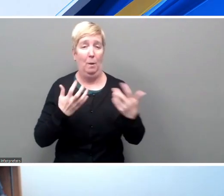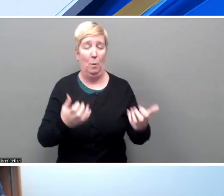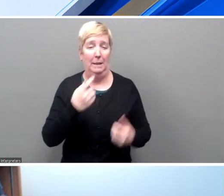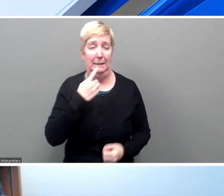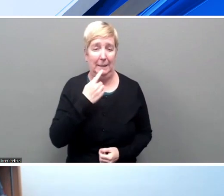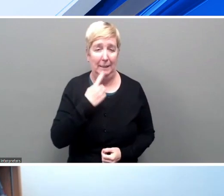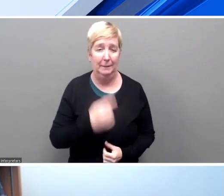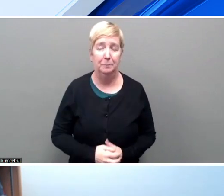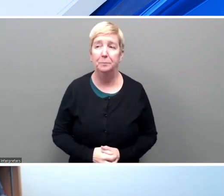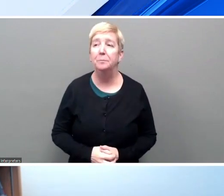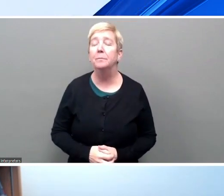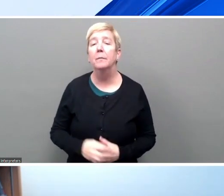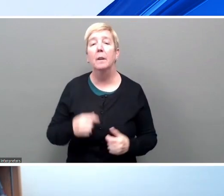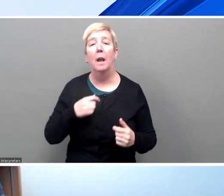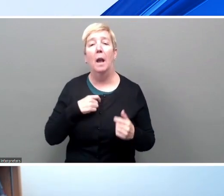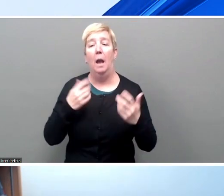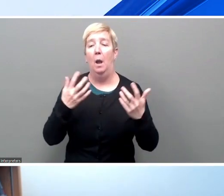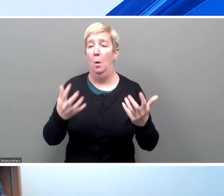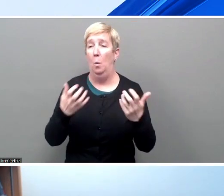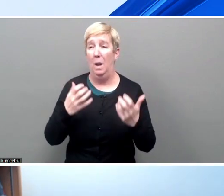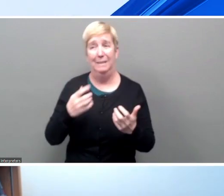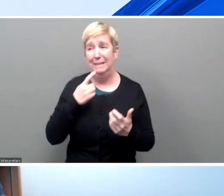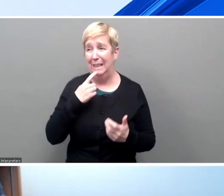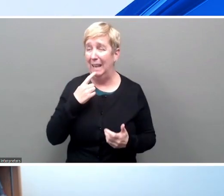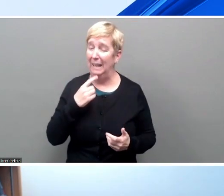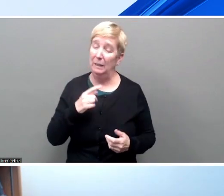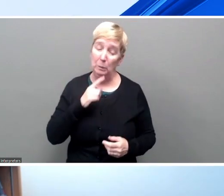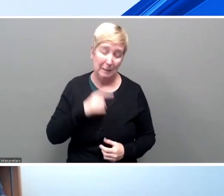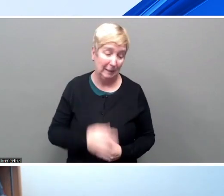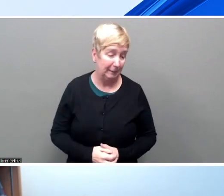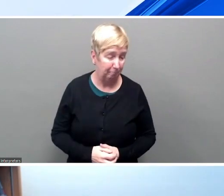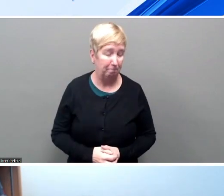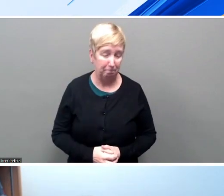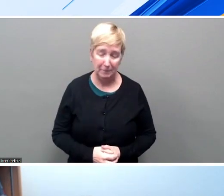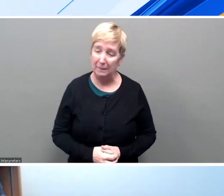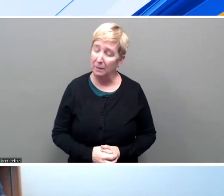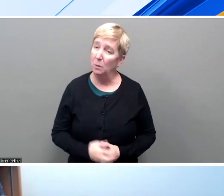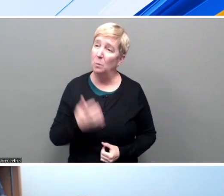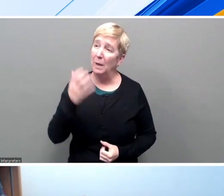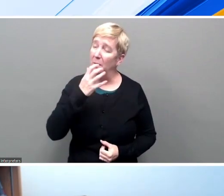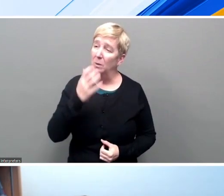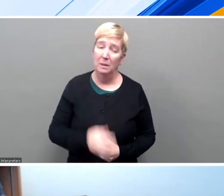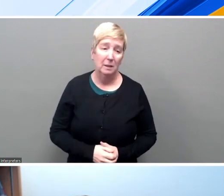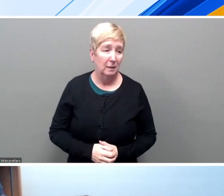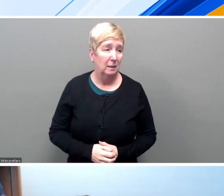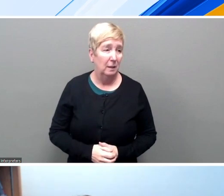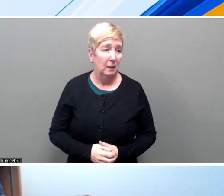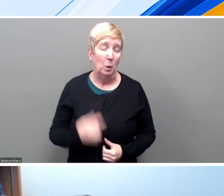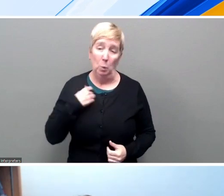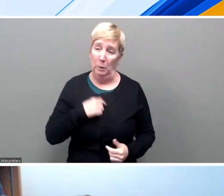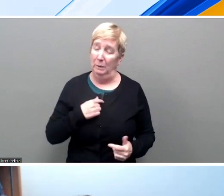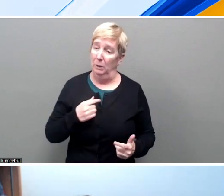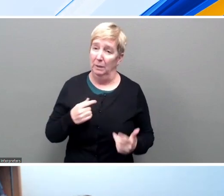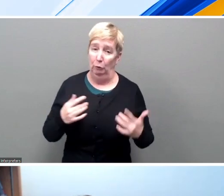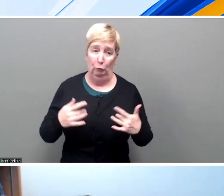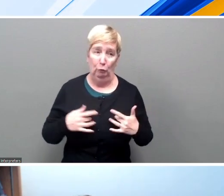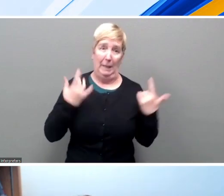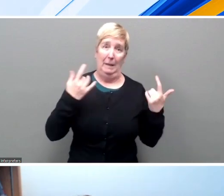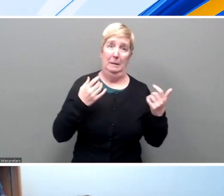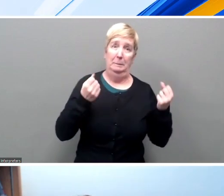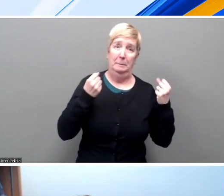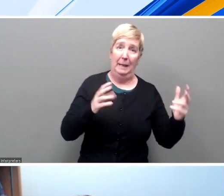just, recognizing that it's a bittersweet moment for us. We're really excited that so many people were vaccinated in